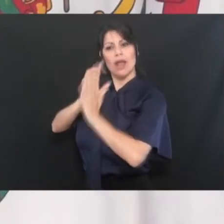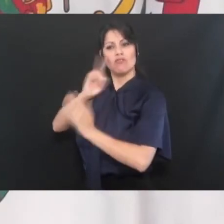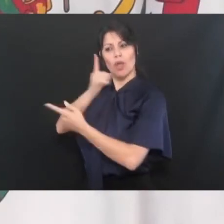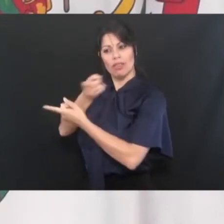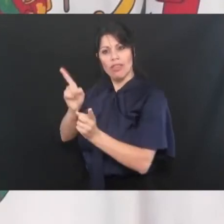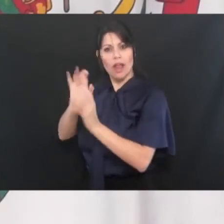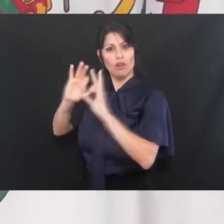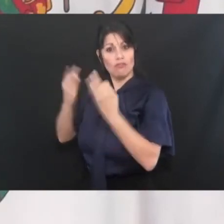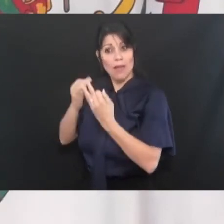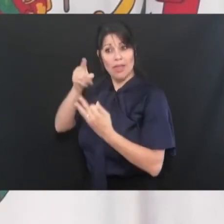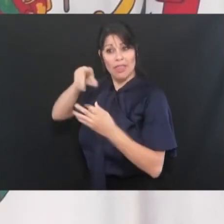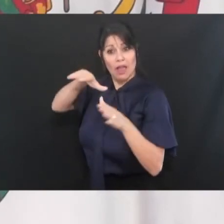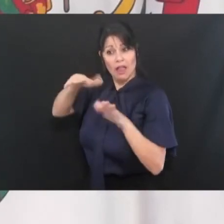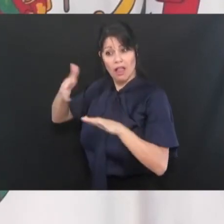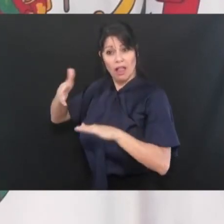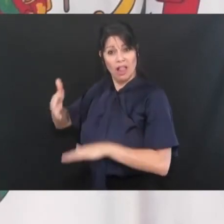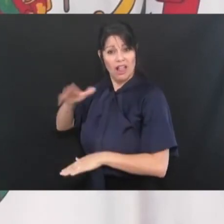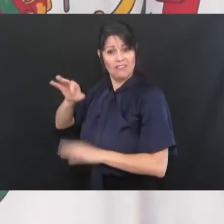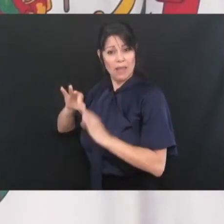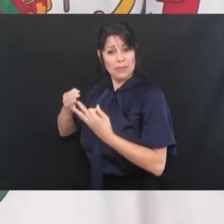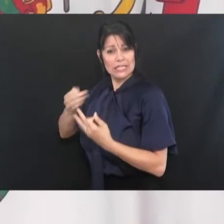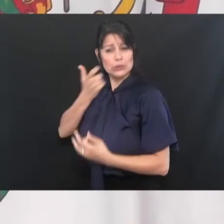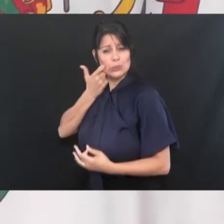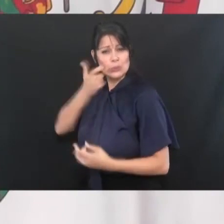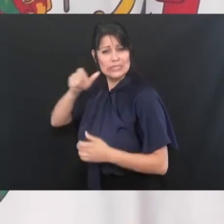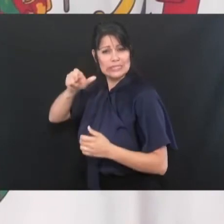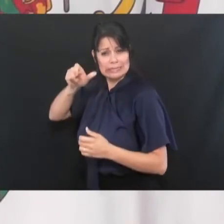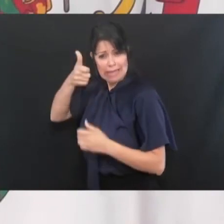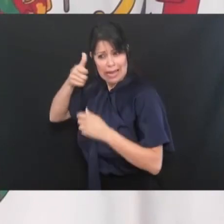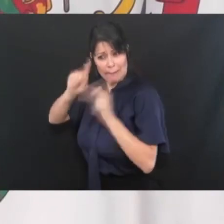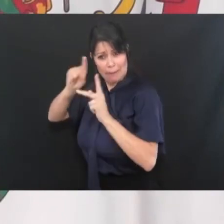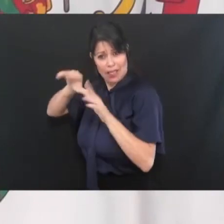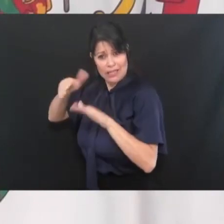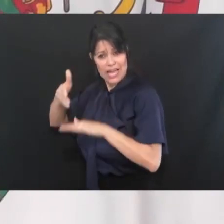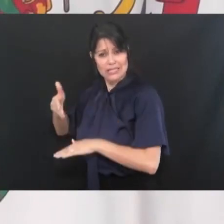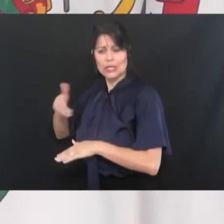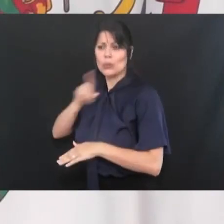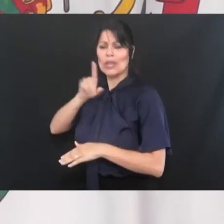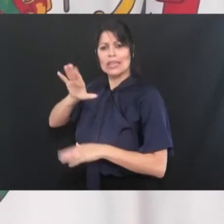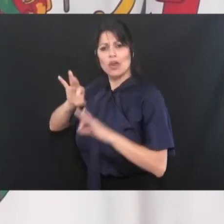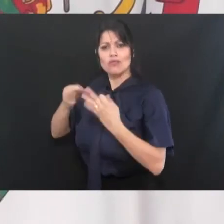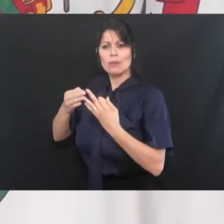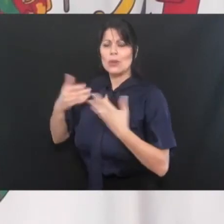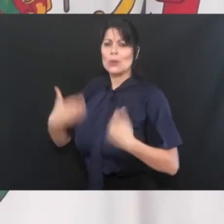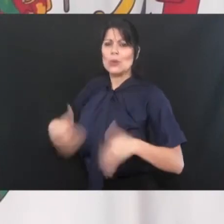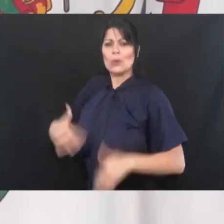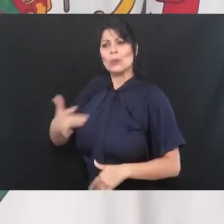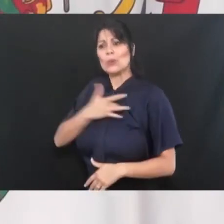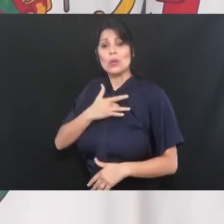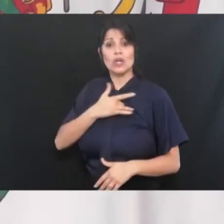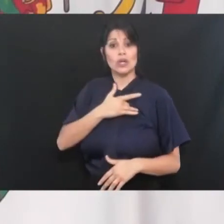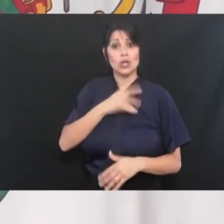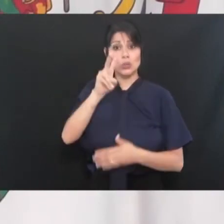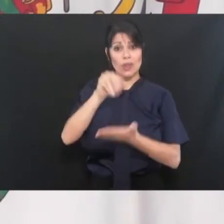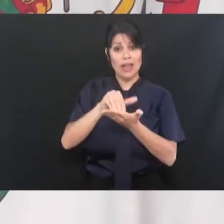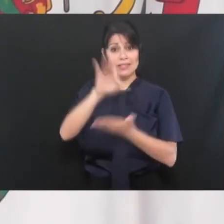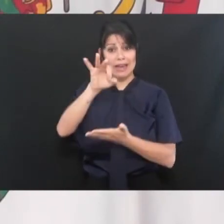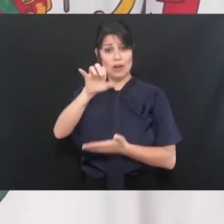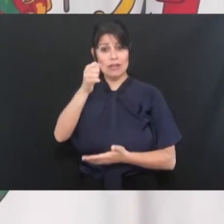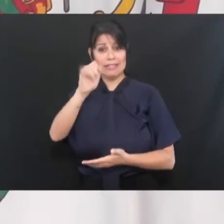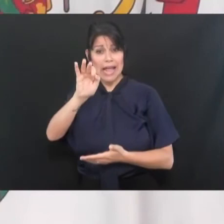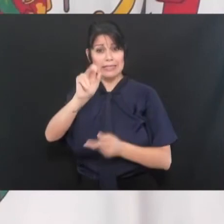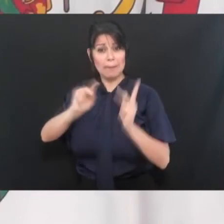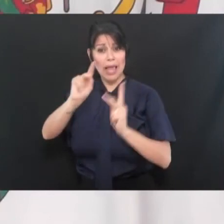these people, it's tough stuff. For 10 people in West Virginia, it's tough stuff. For 2,919 people,